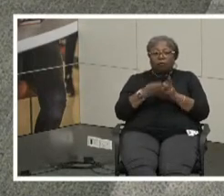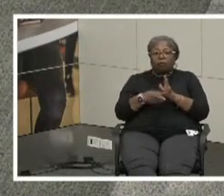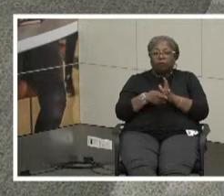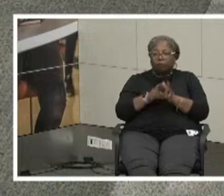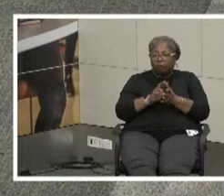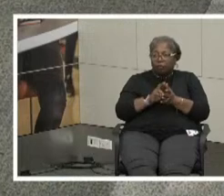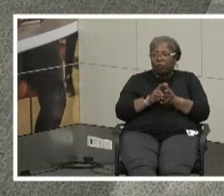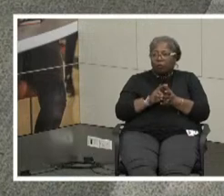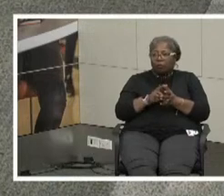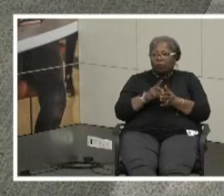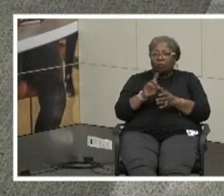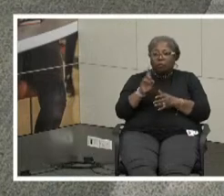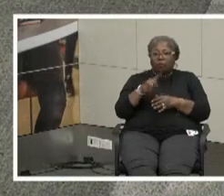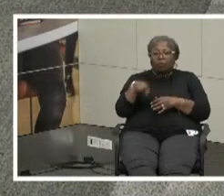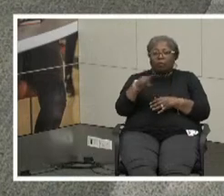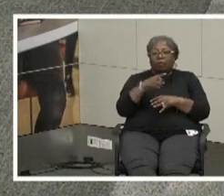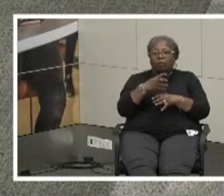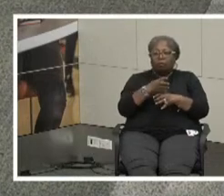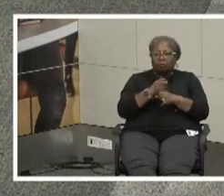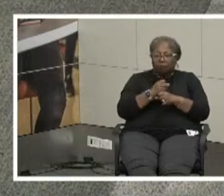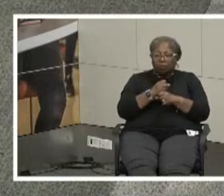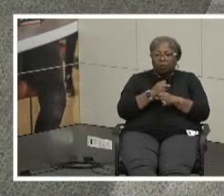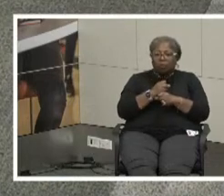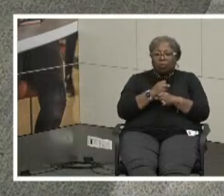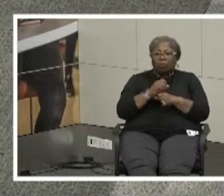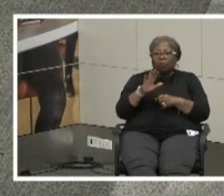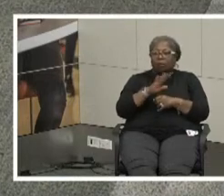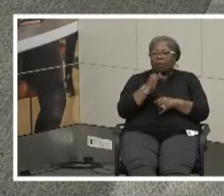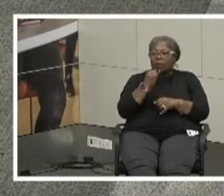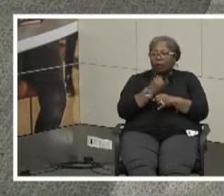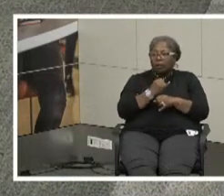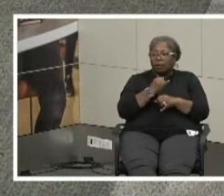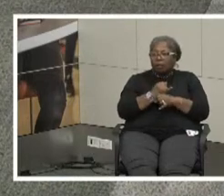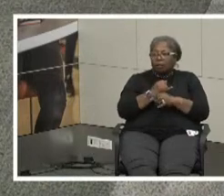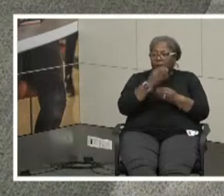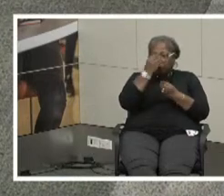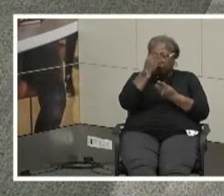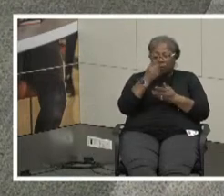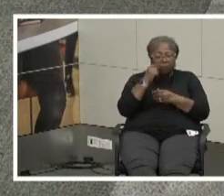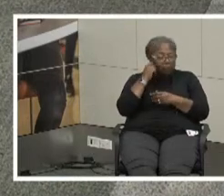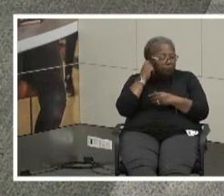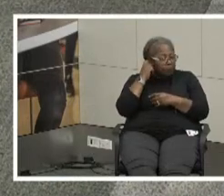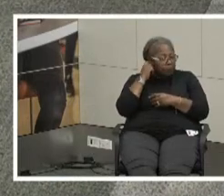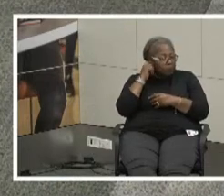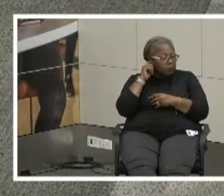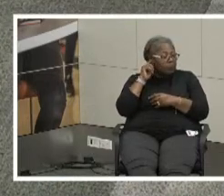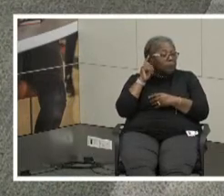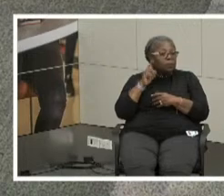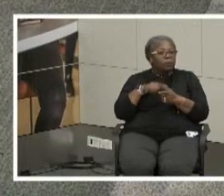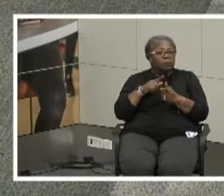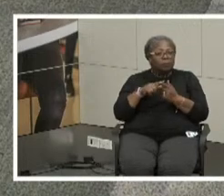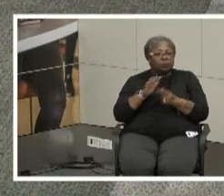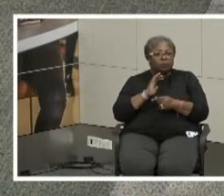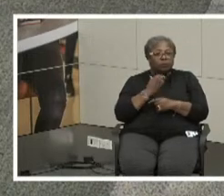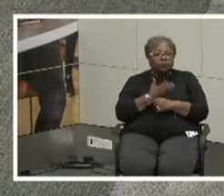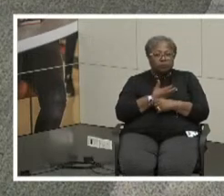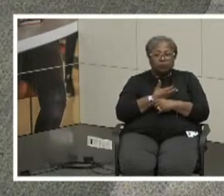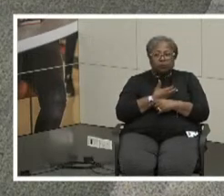where they received um um their Campus information then um